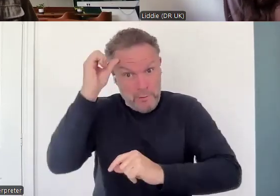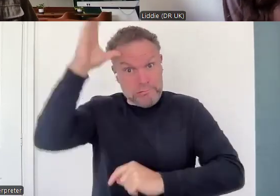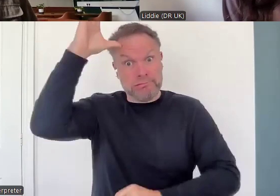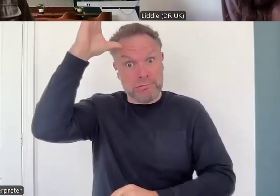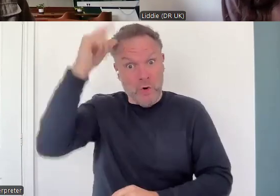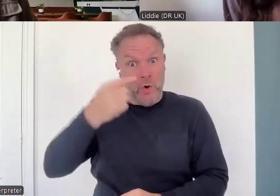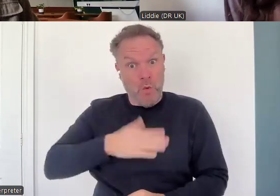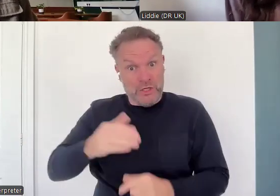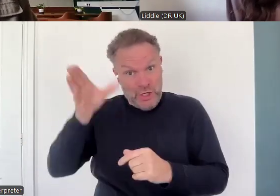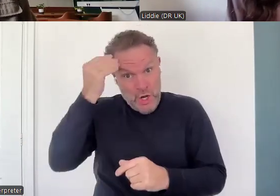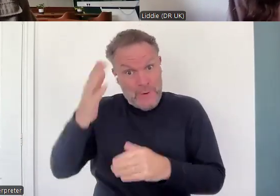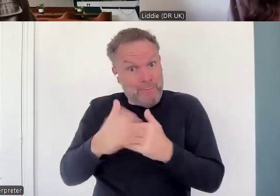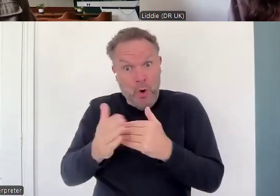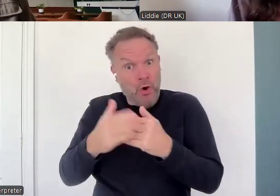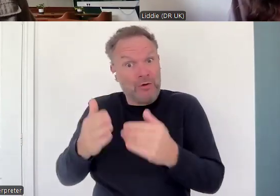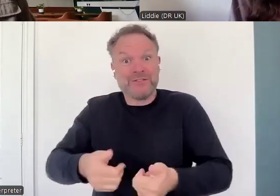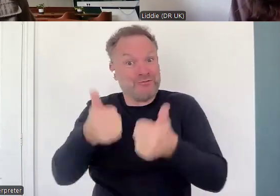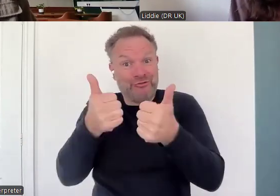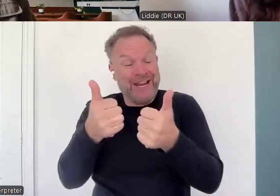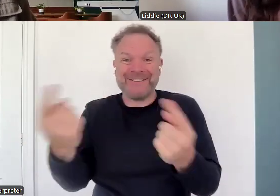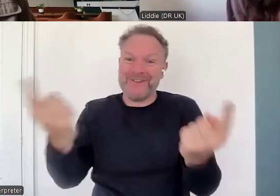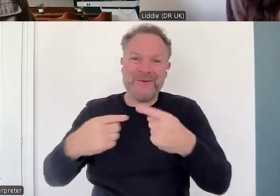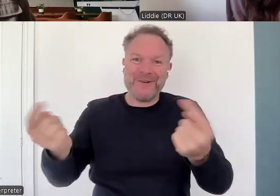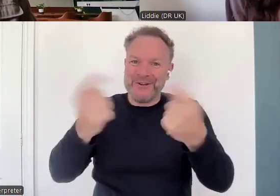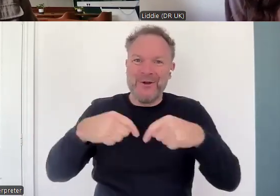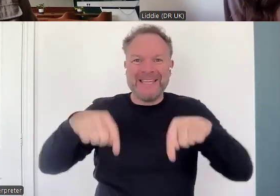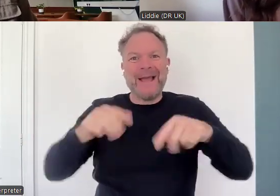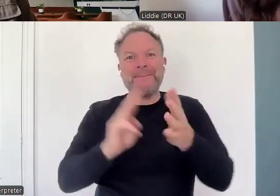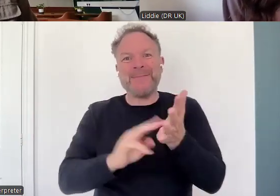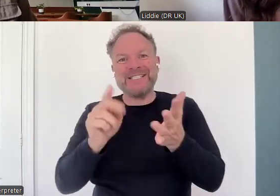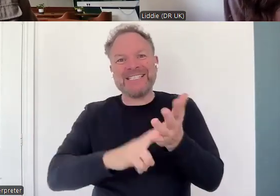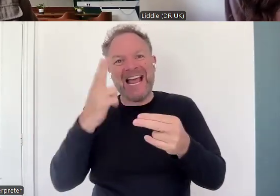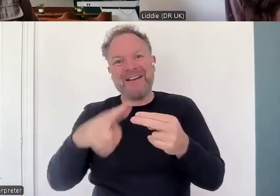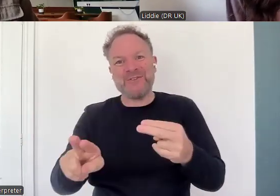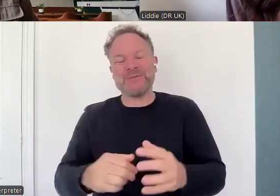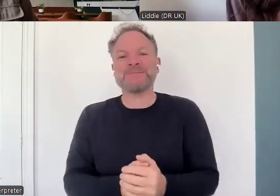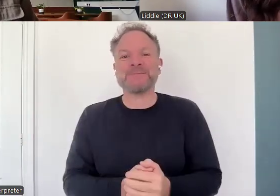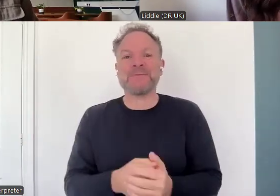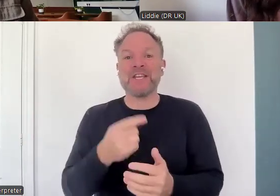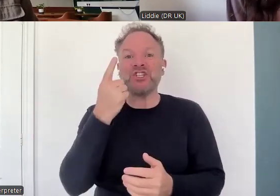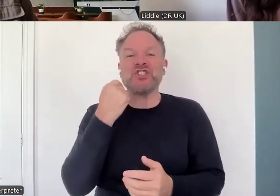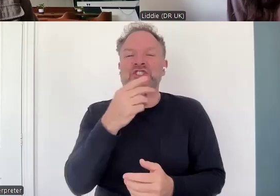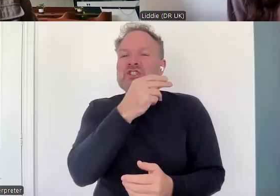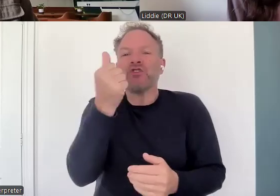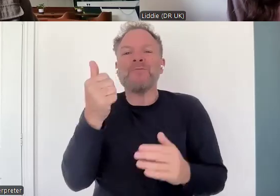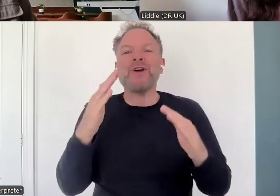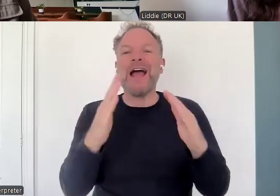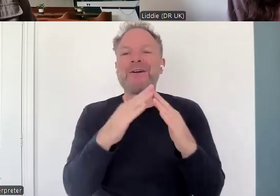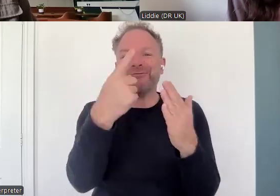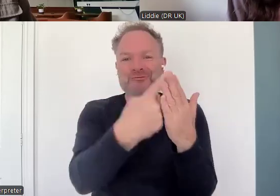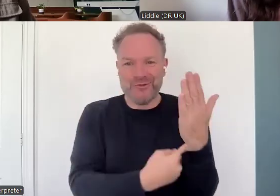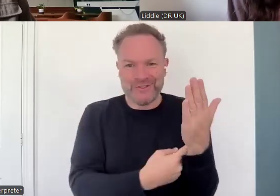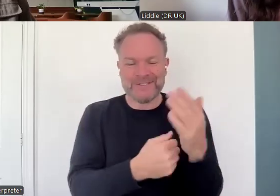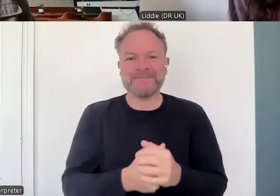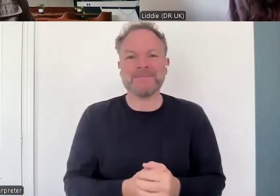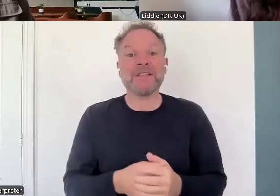want to learn more, it's really great to have you here on this Monday afternoon. Just a bit of housekeeping before we start. So